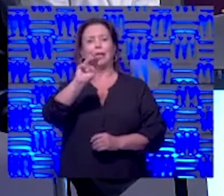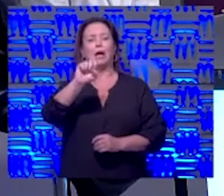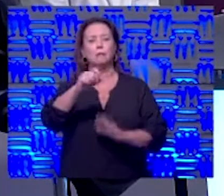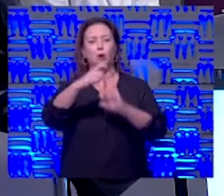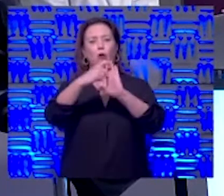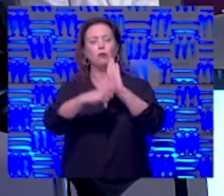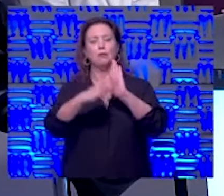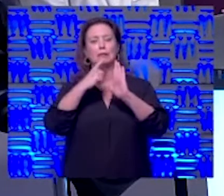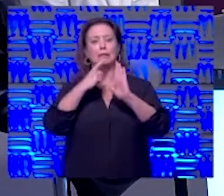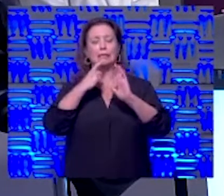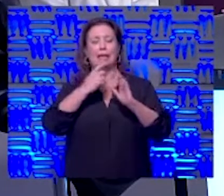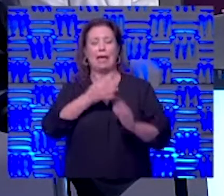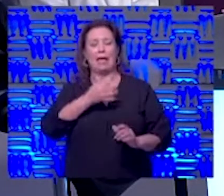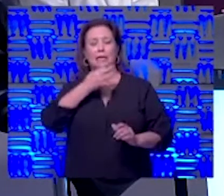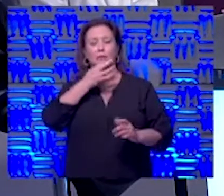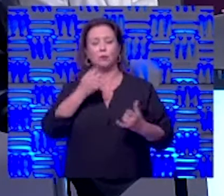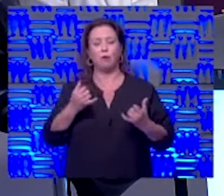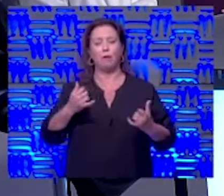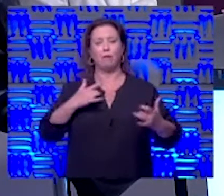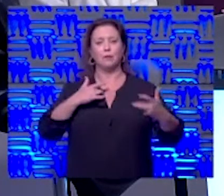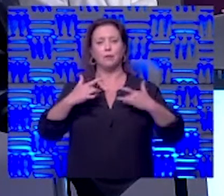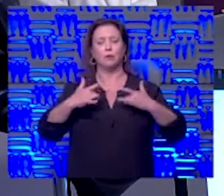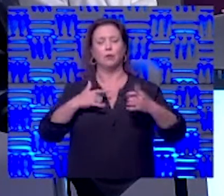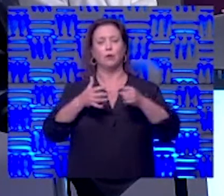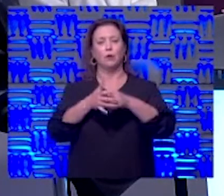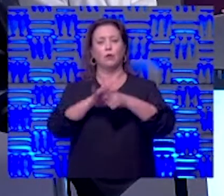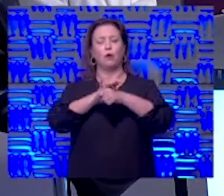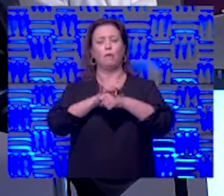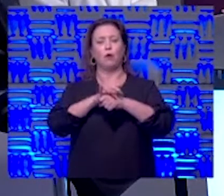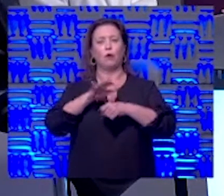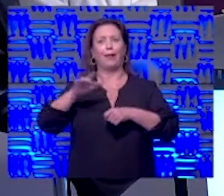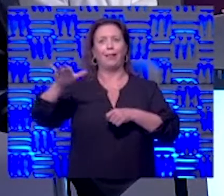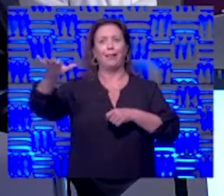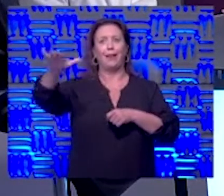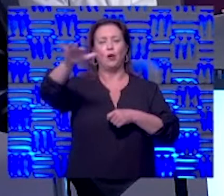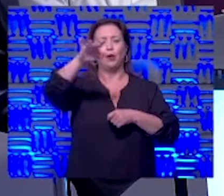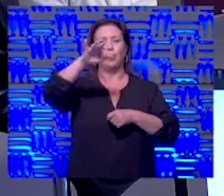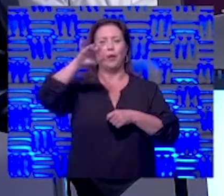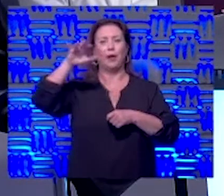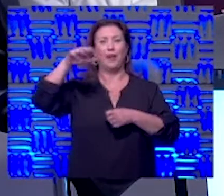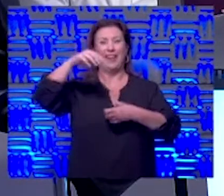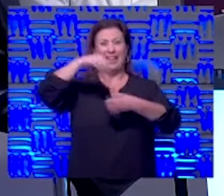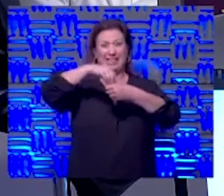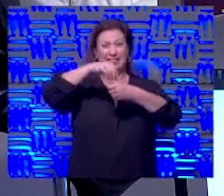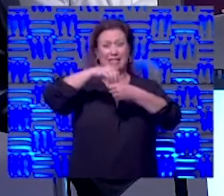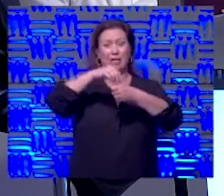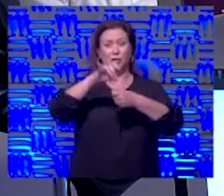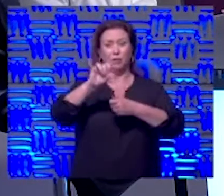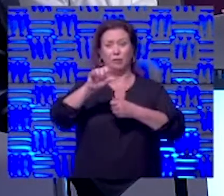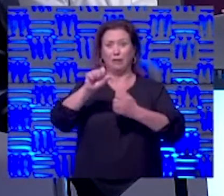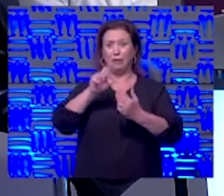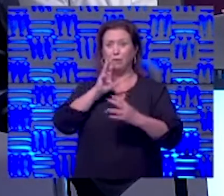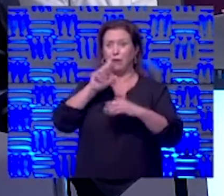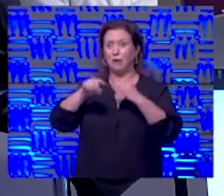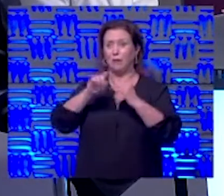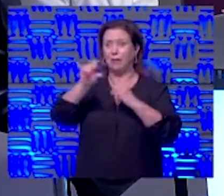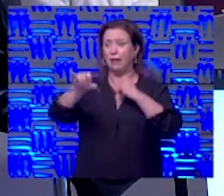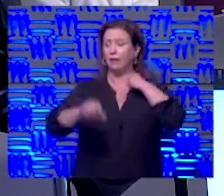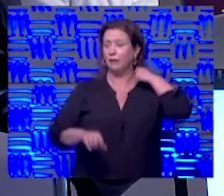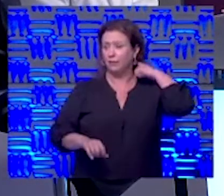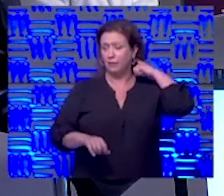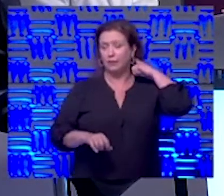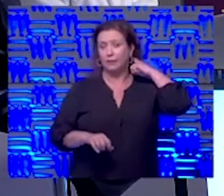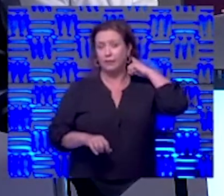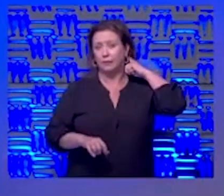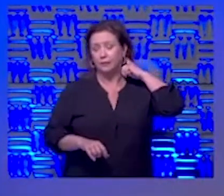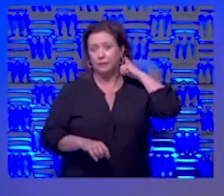large group of experts are now concerned that COVID can linger in the air in indoor environments. Yeah. Can you address that, please? Yeah.